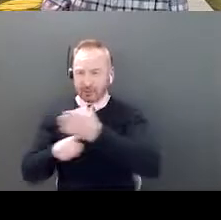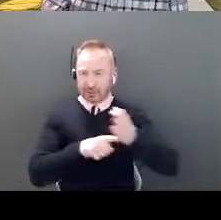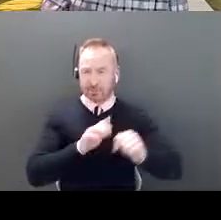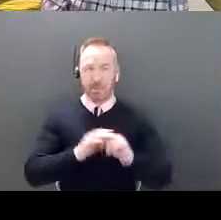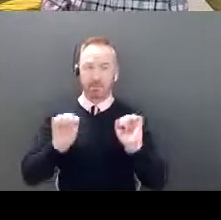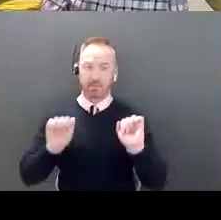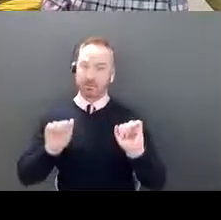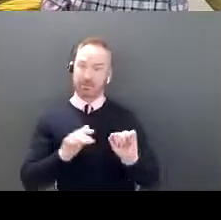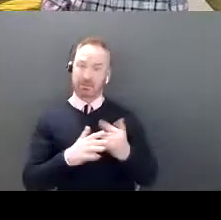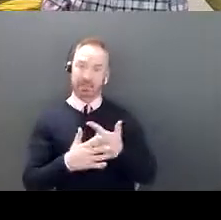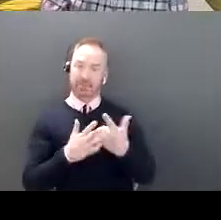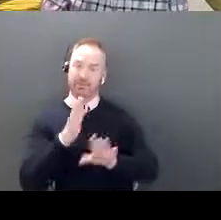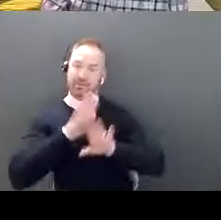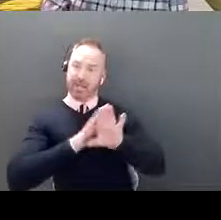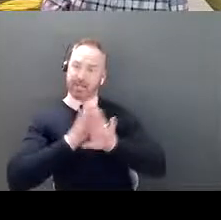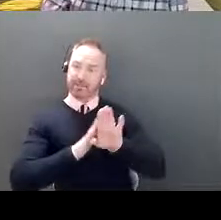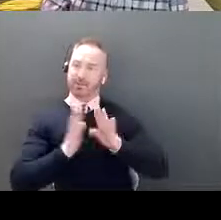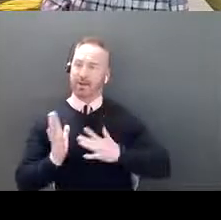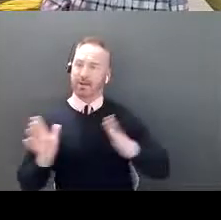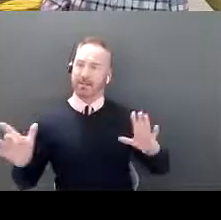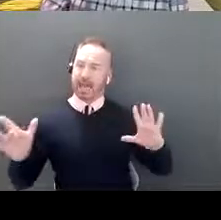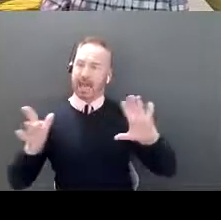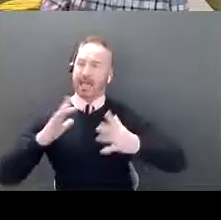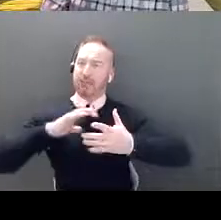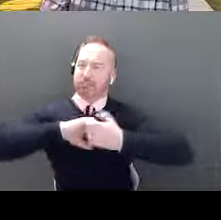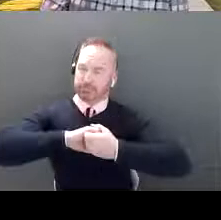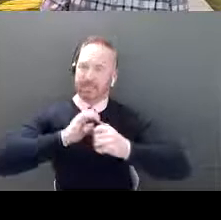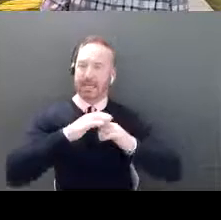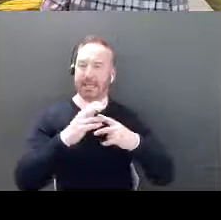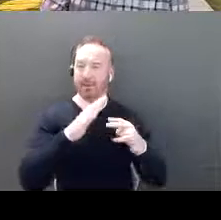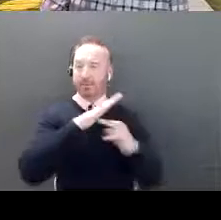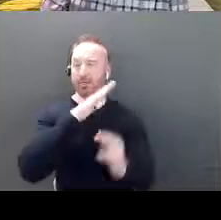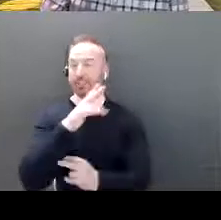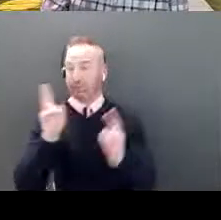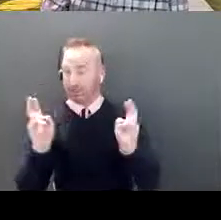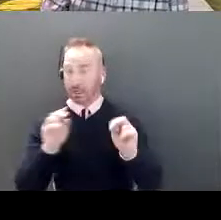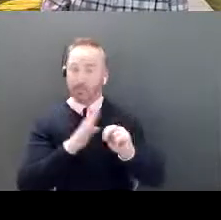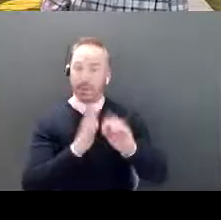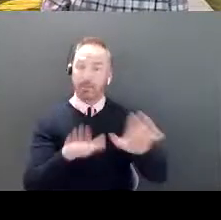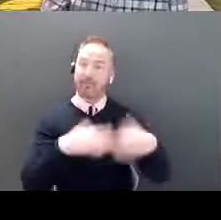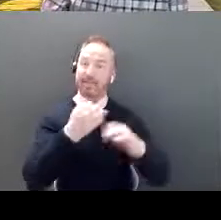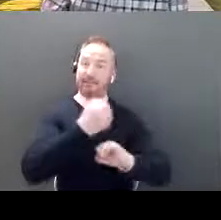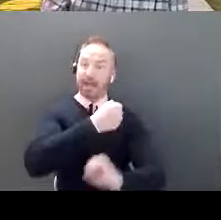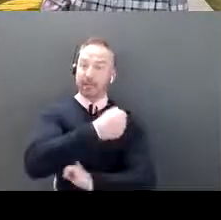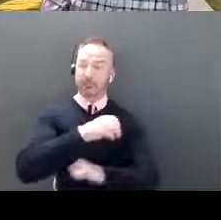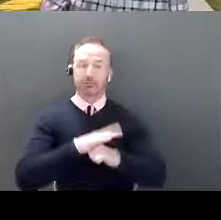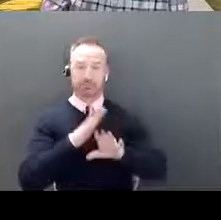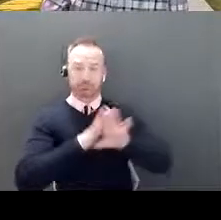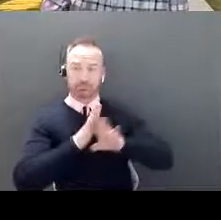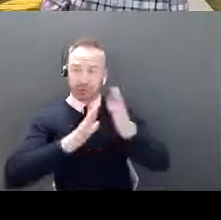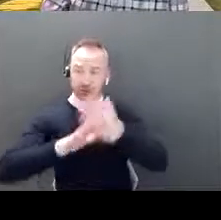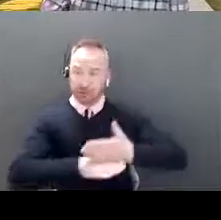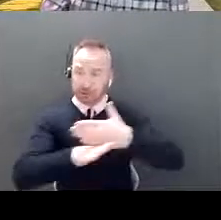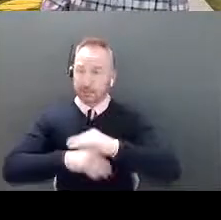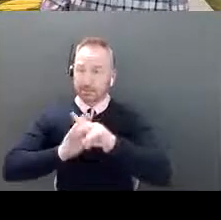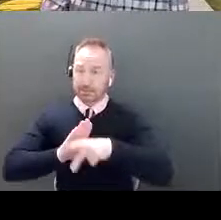bridges. And it provides the foundation for developing shared principles and